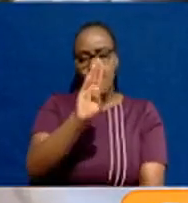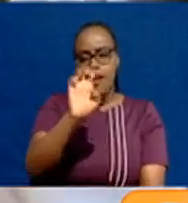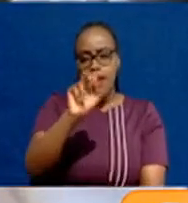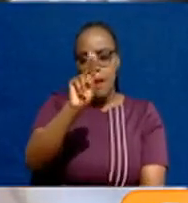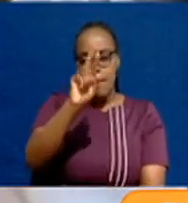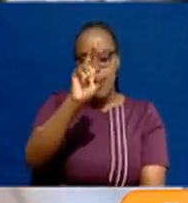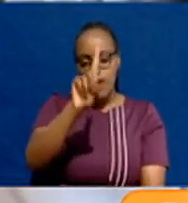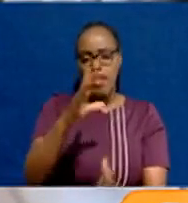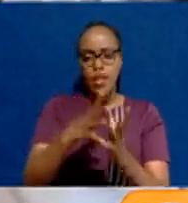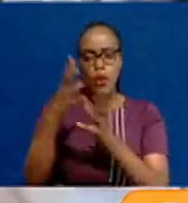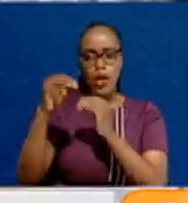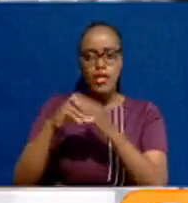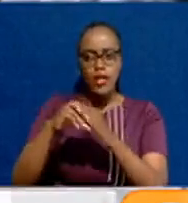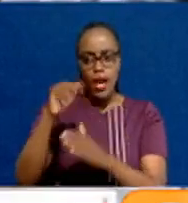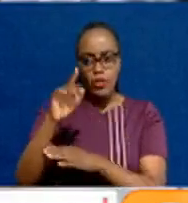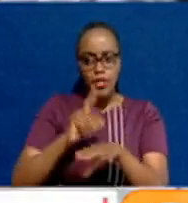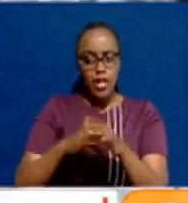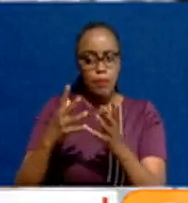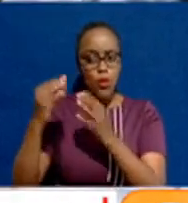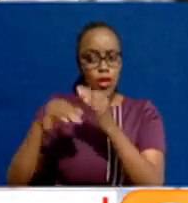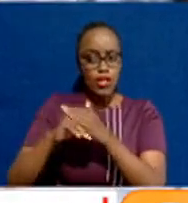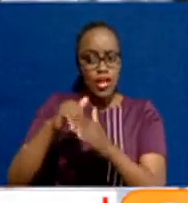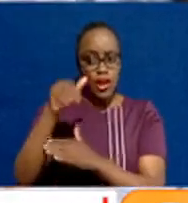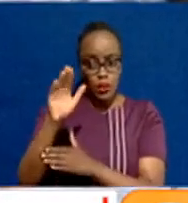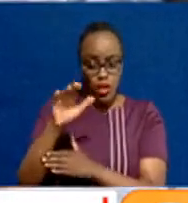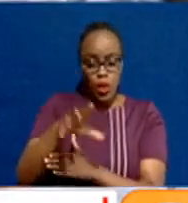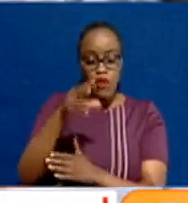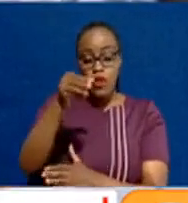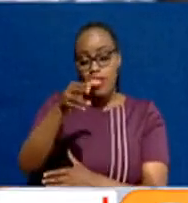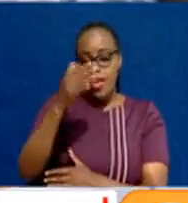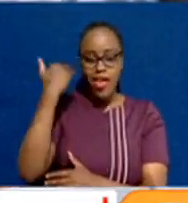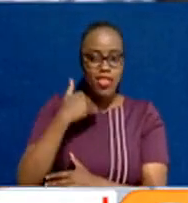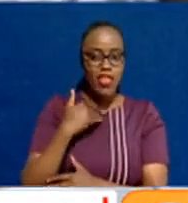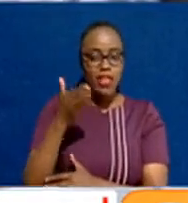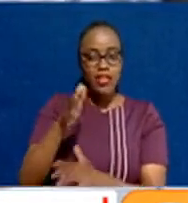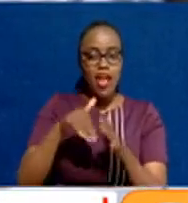nje. Kutoka nje, kumbe mikora walikuwa hapo nje.